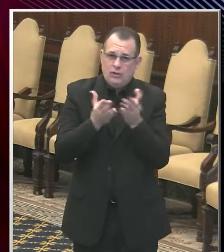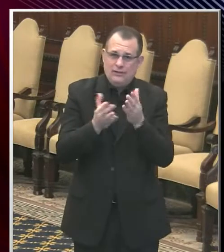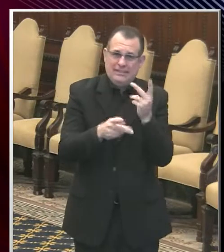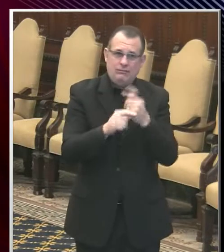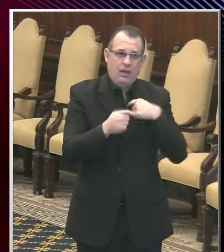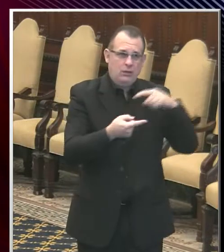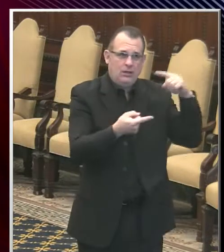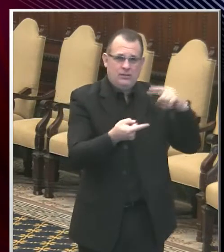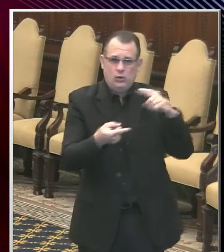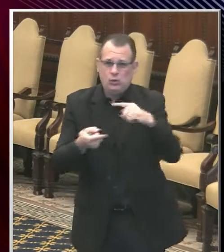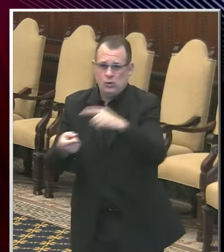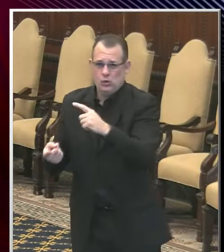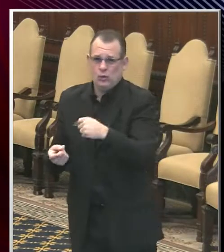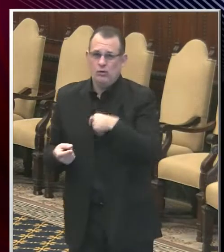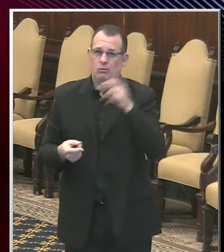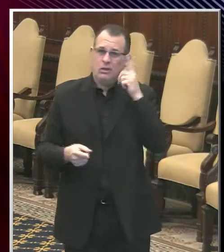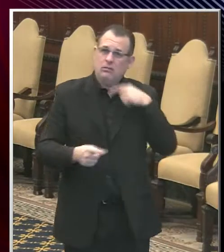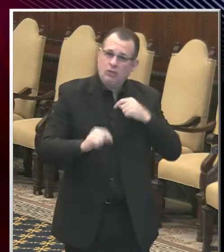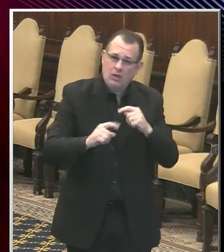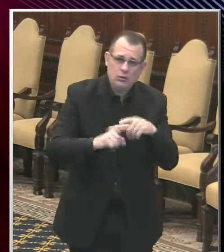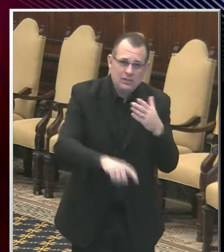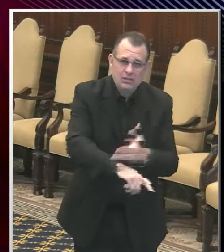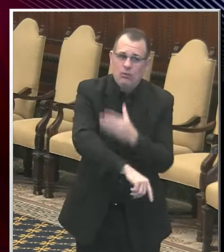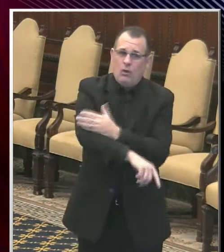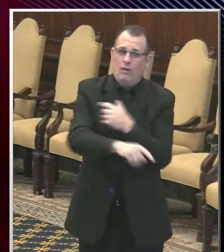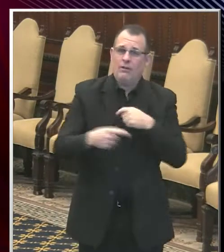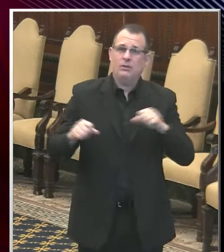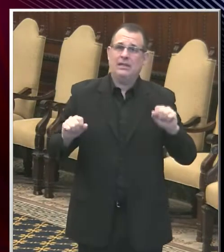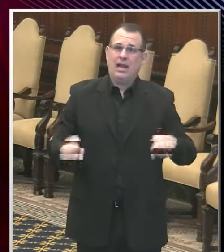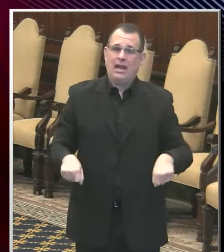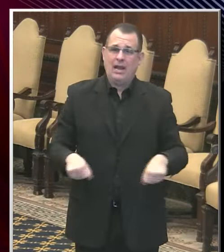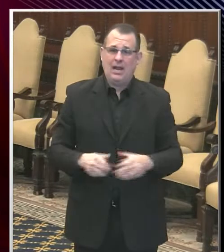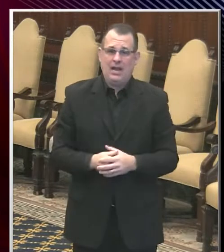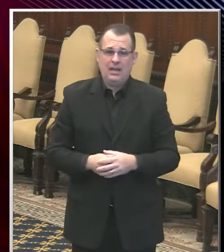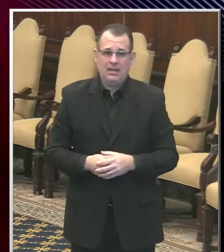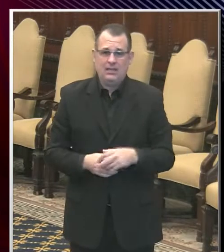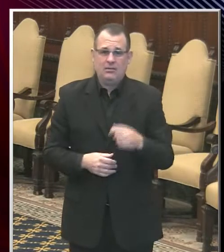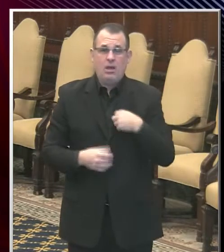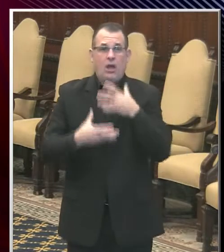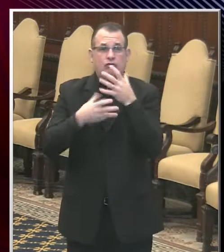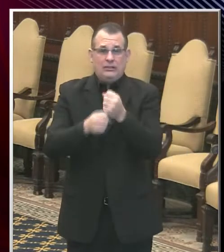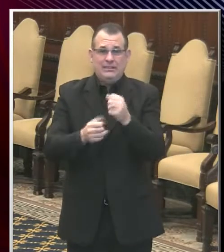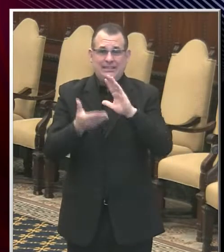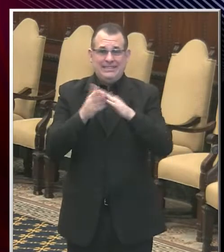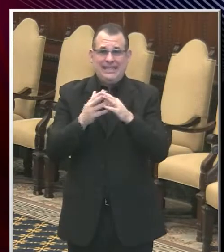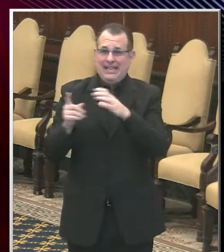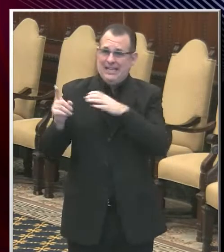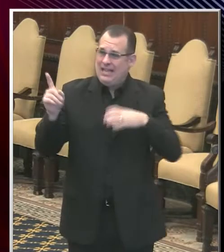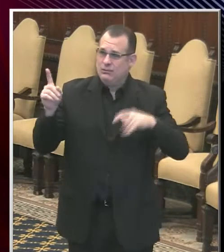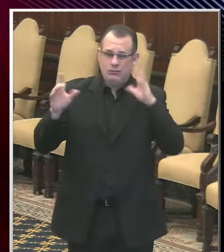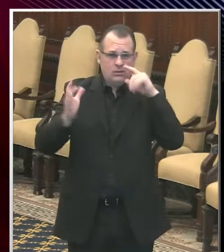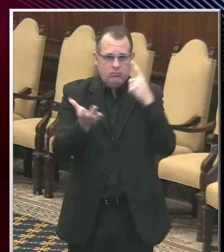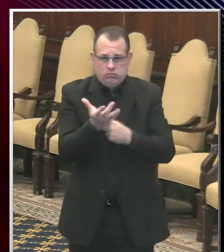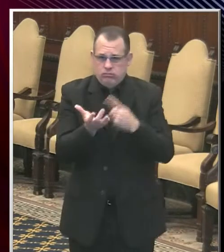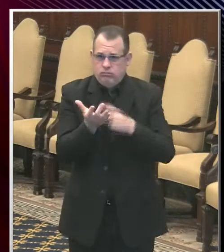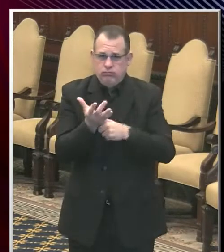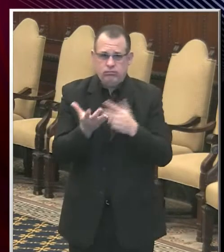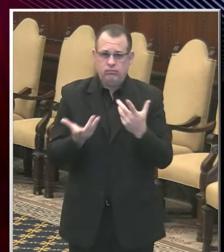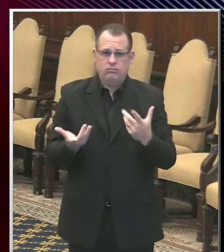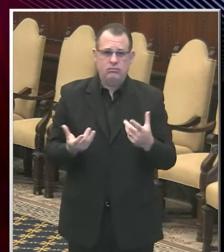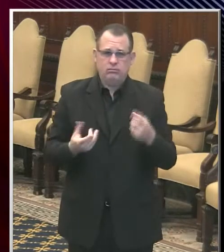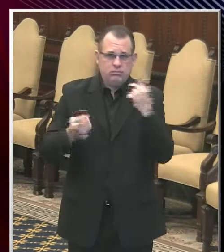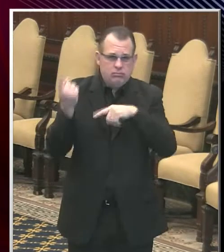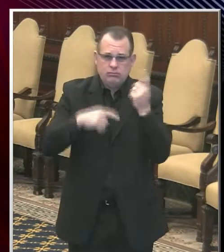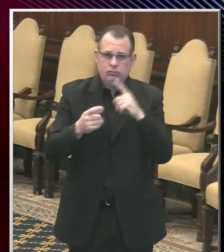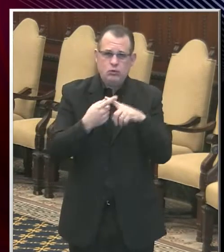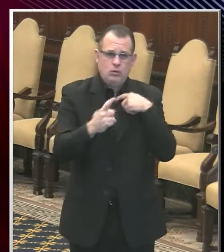serious discussions with members of City Council as we transform our priorities to best meet the needs of Philadelphians, particularly our most vulnerable residents,